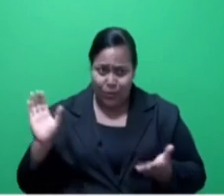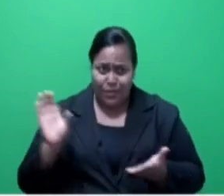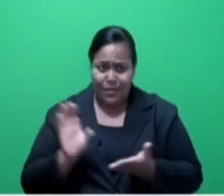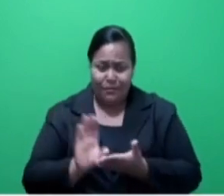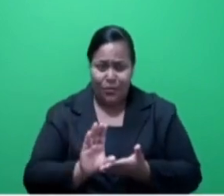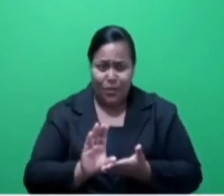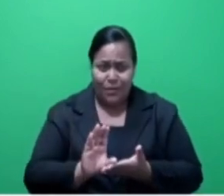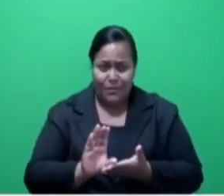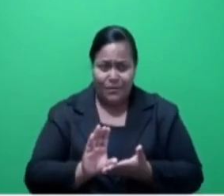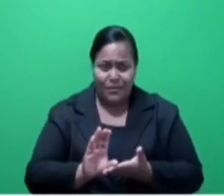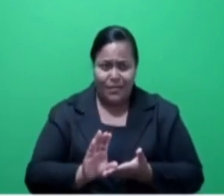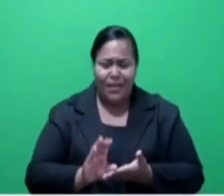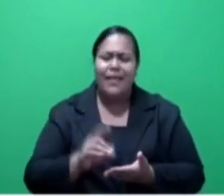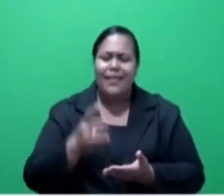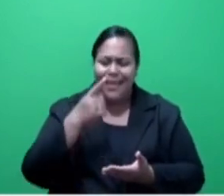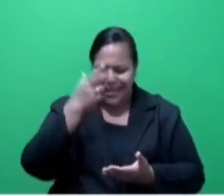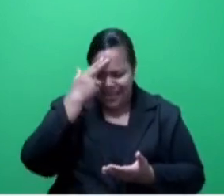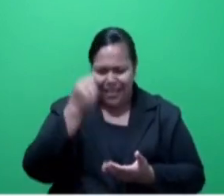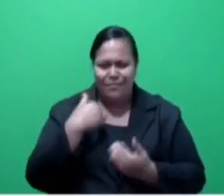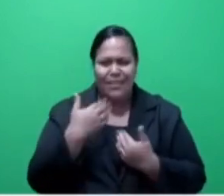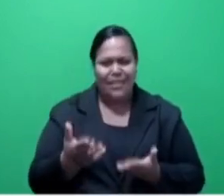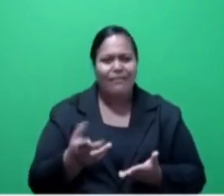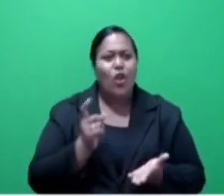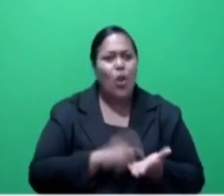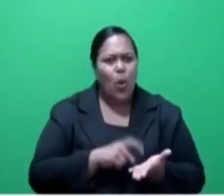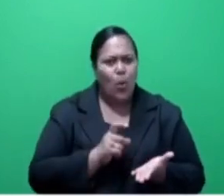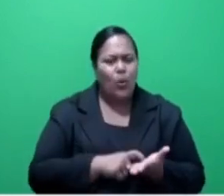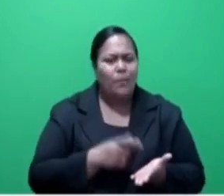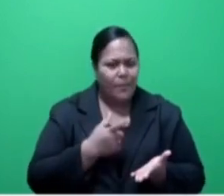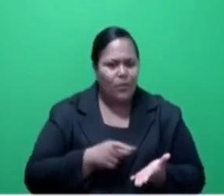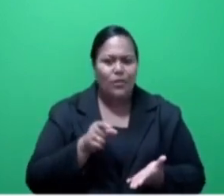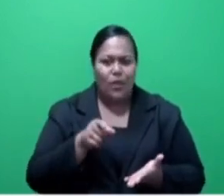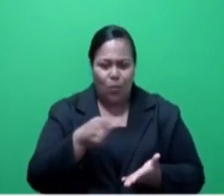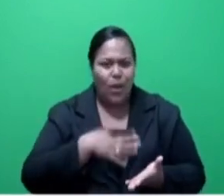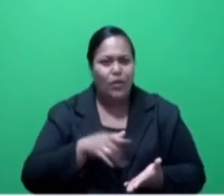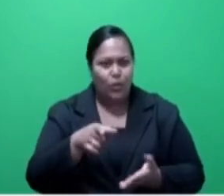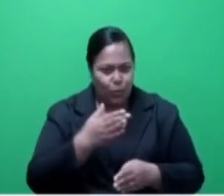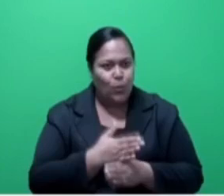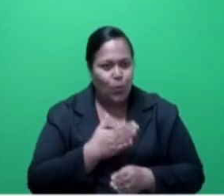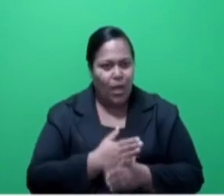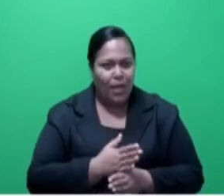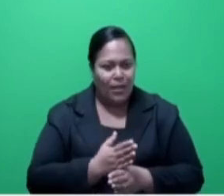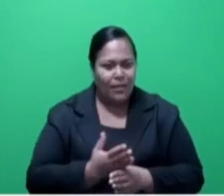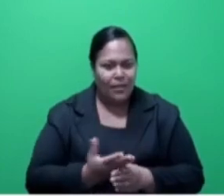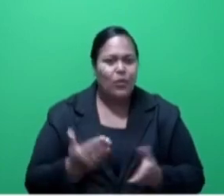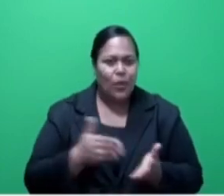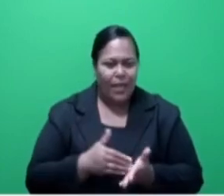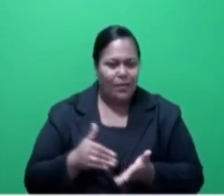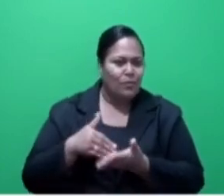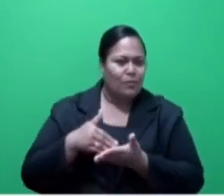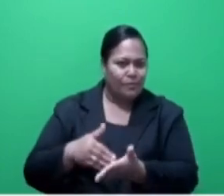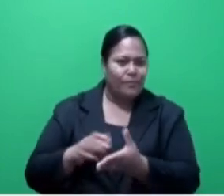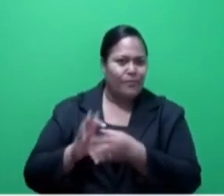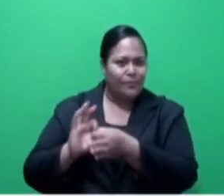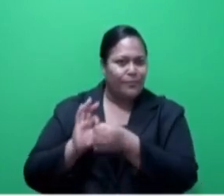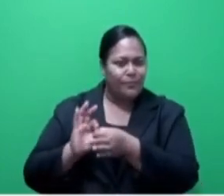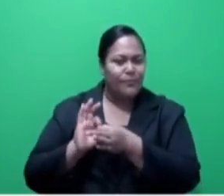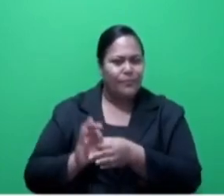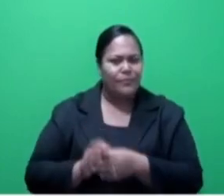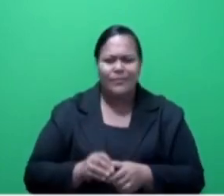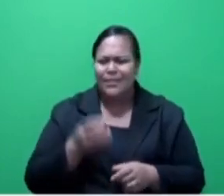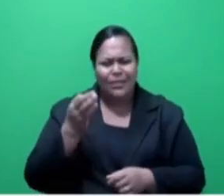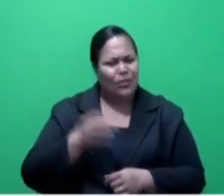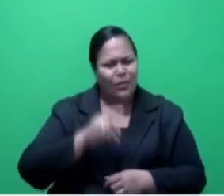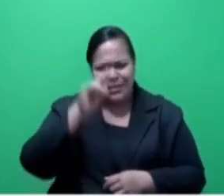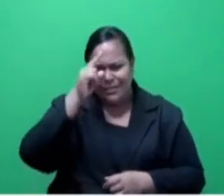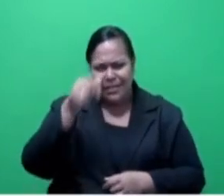grant, they call it a loan because they want you to still have some skin in the game. So we say, we charge you 0.01%. They don't understand that. They say,